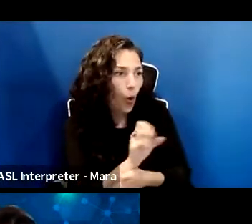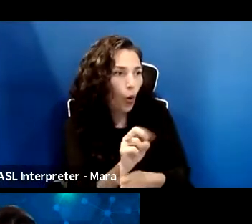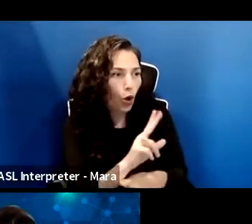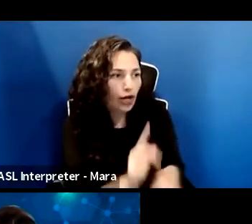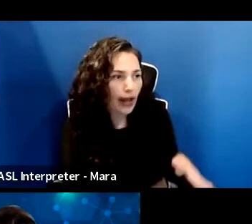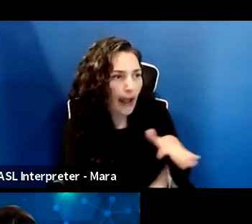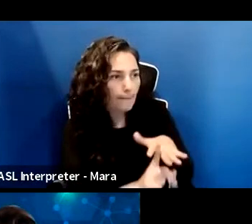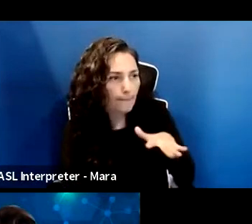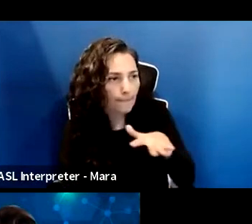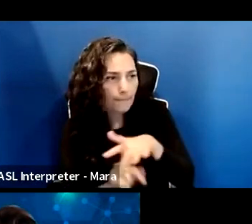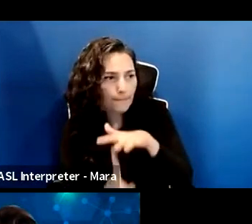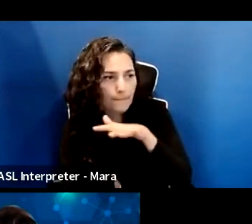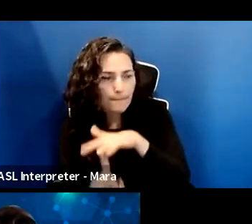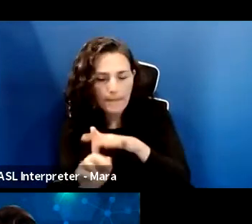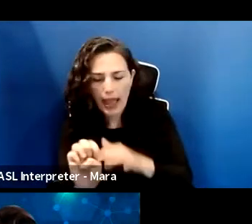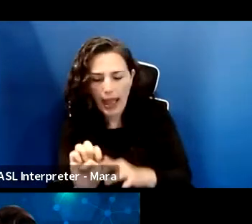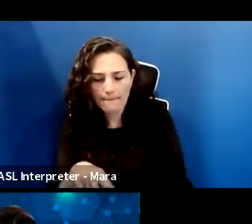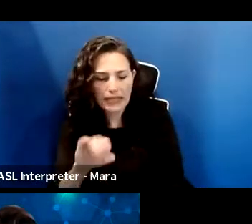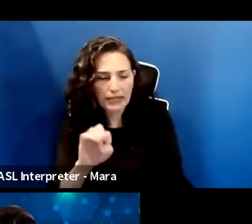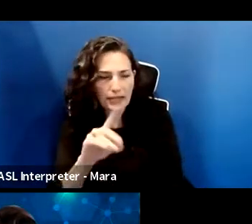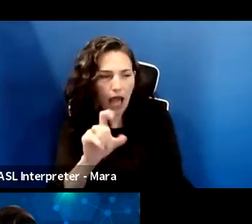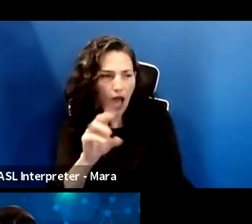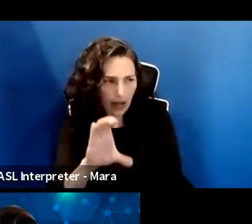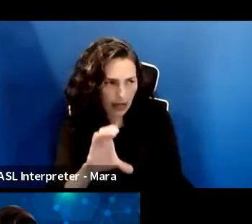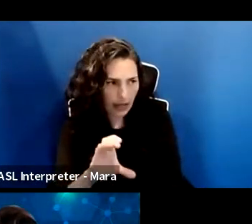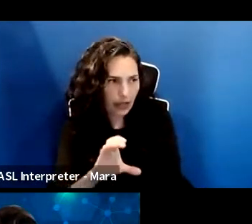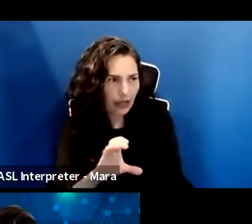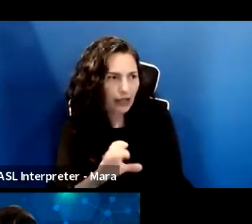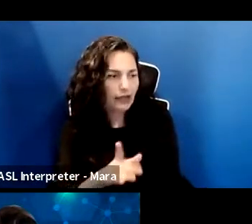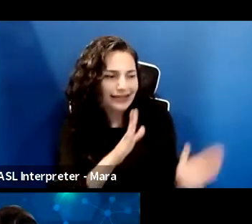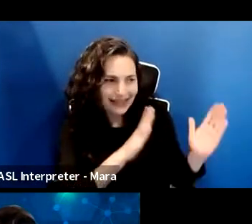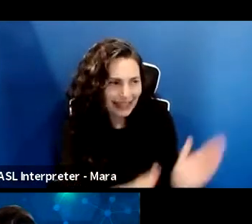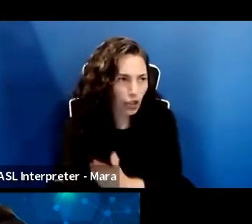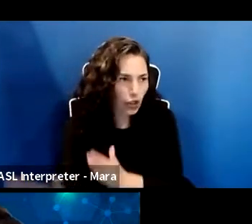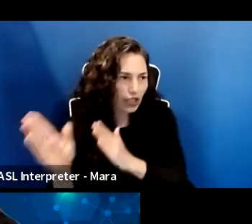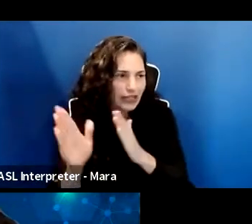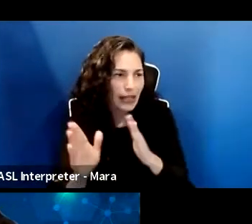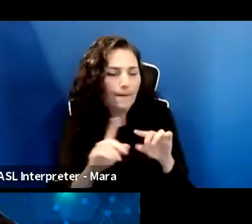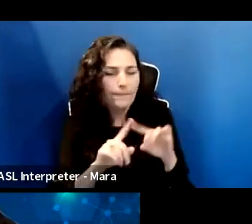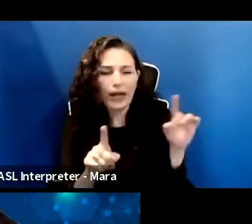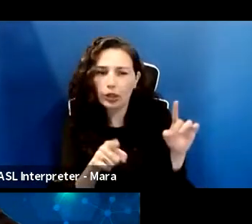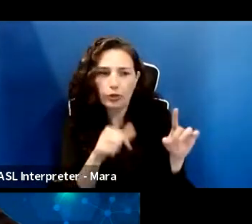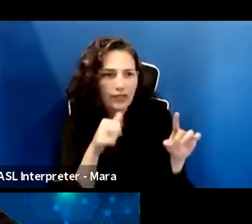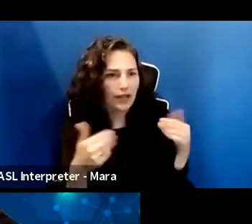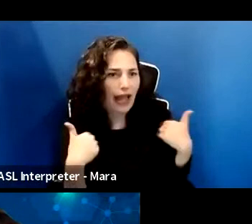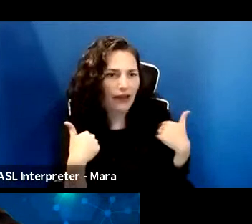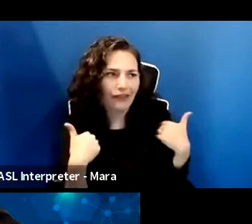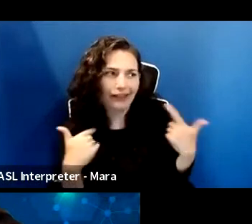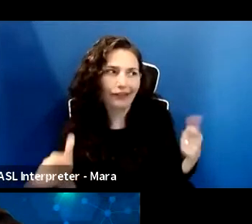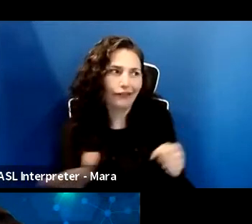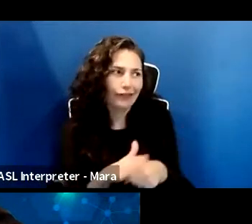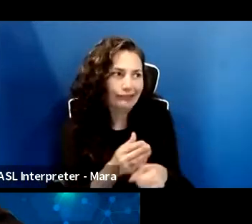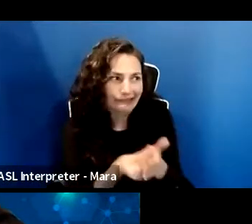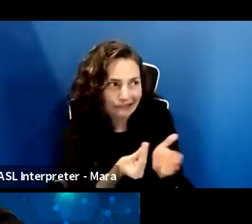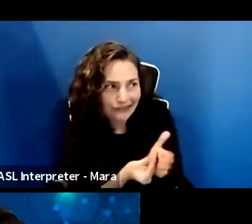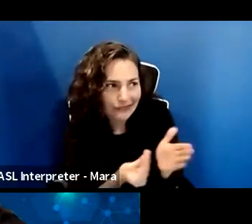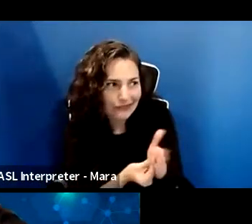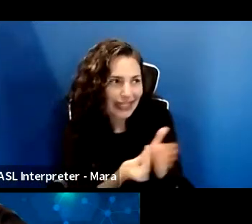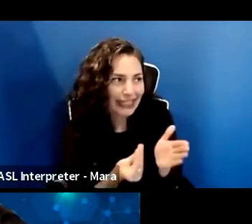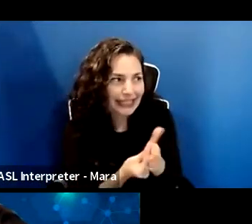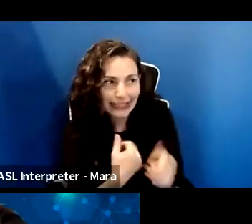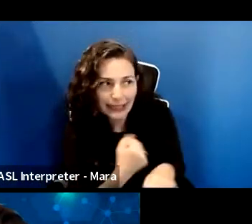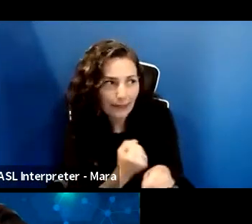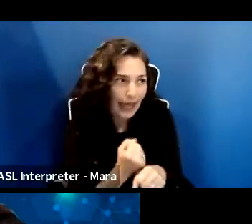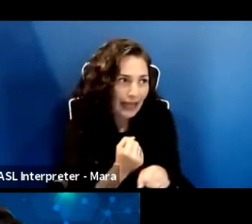series, but you don't quite have the financing to make your full production. So you may be